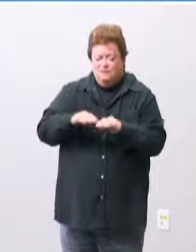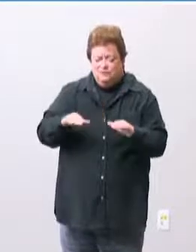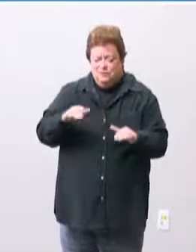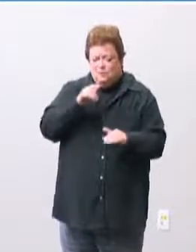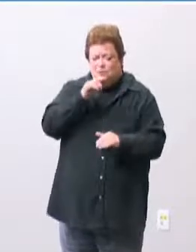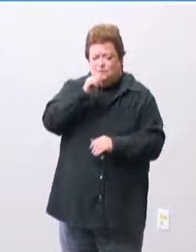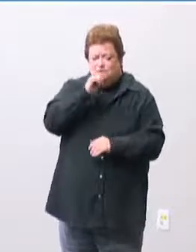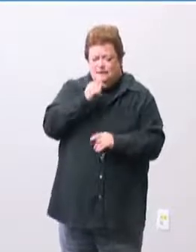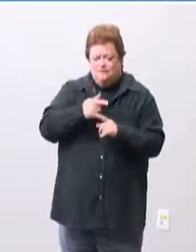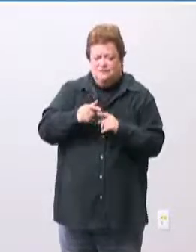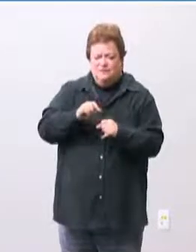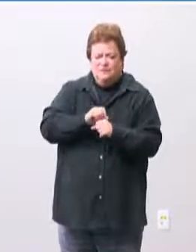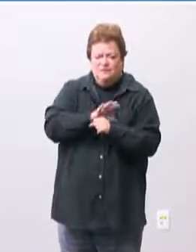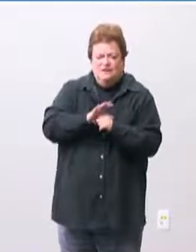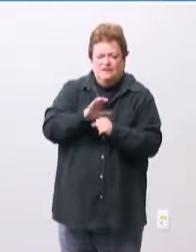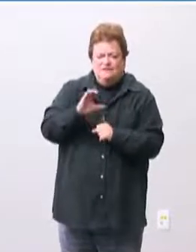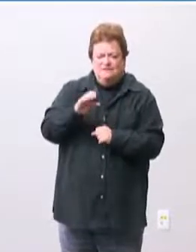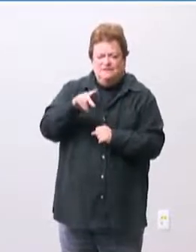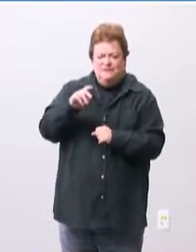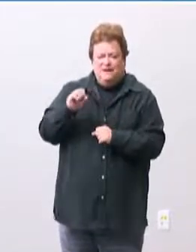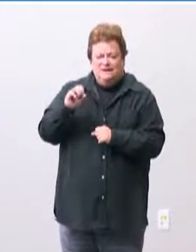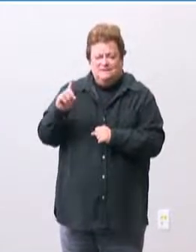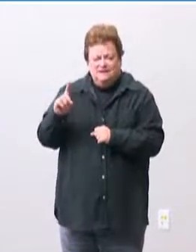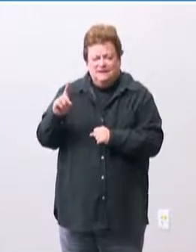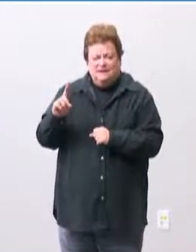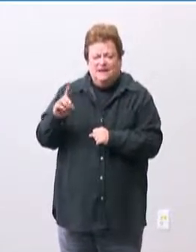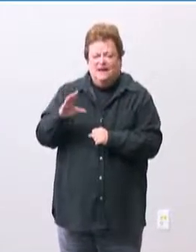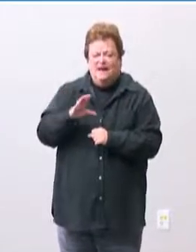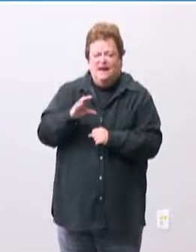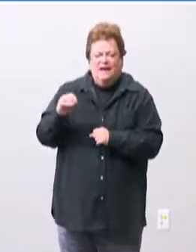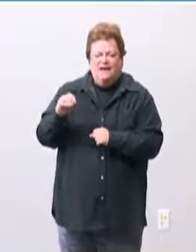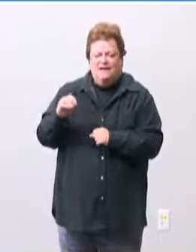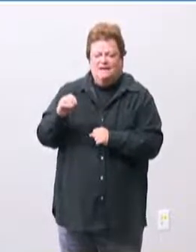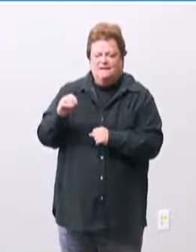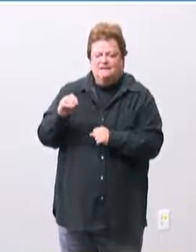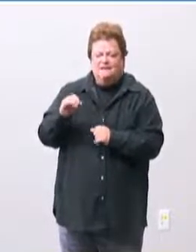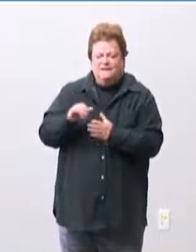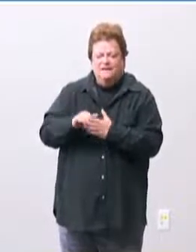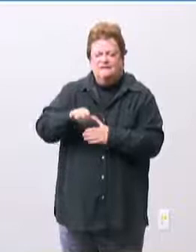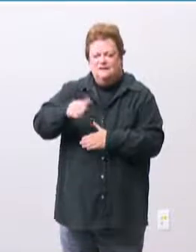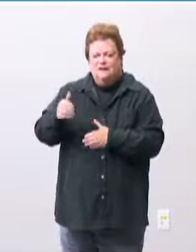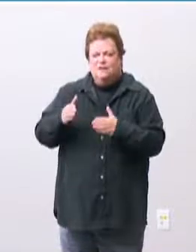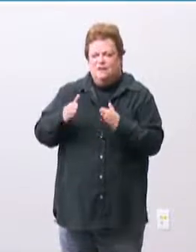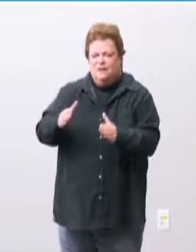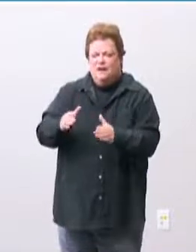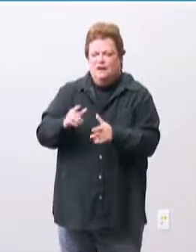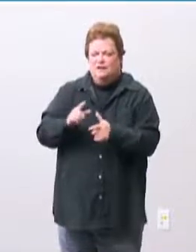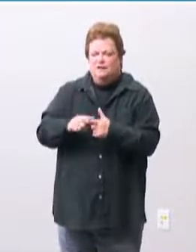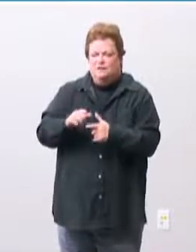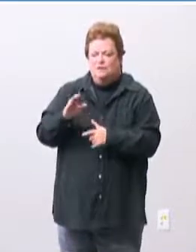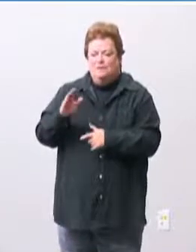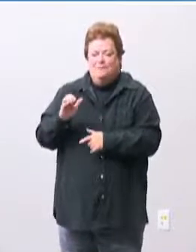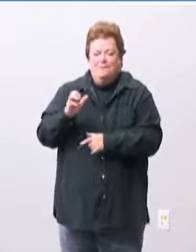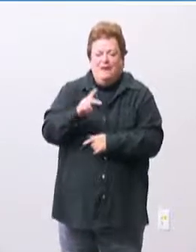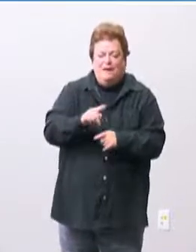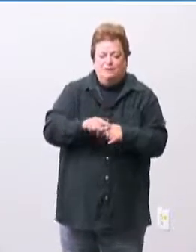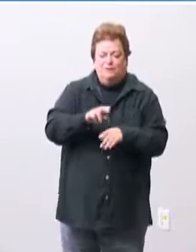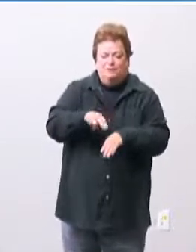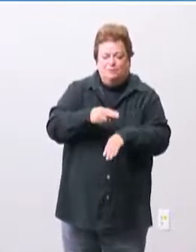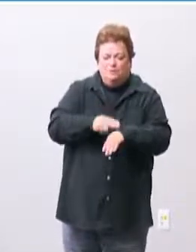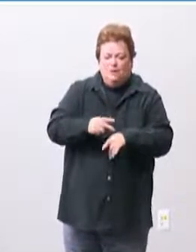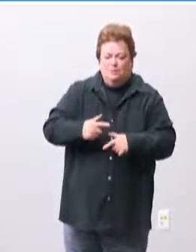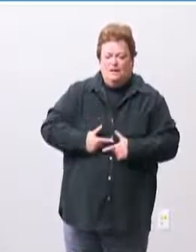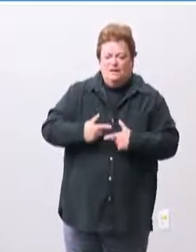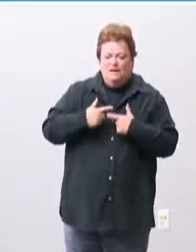from COVID PTSD, and this is just another way for us to get back to normalcy and have the children